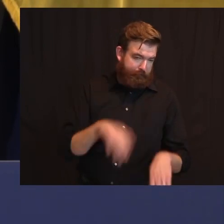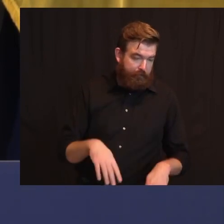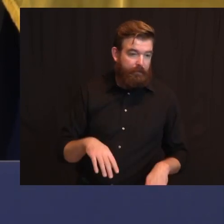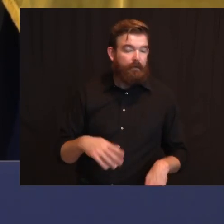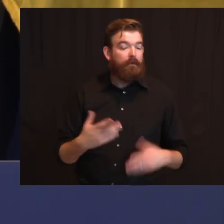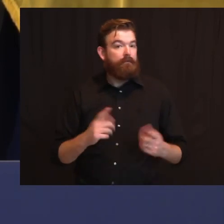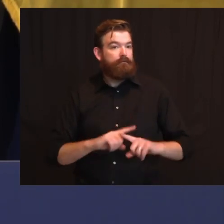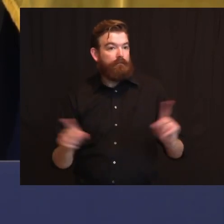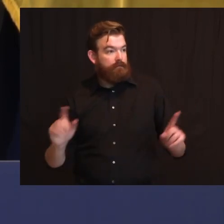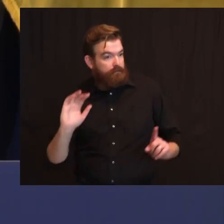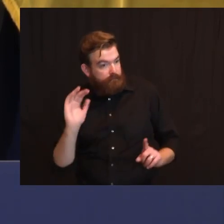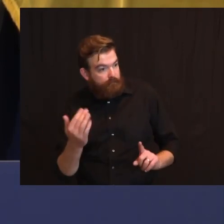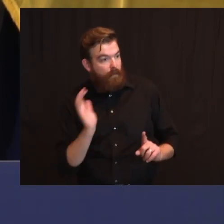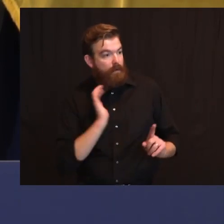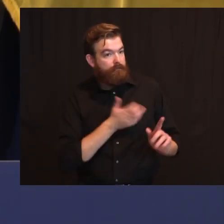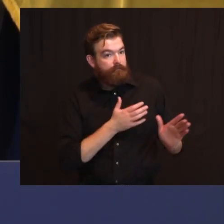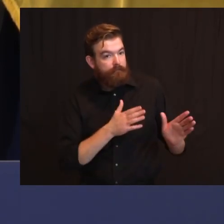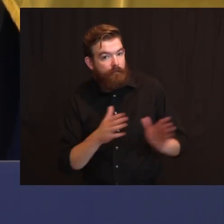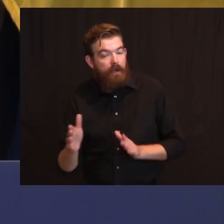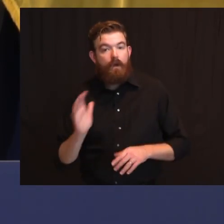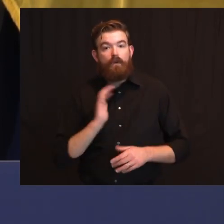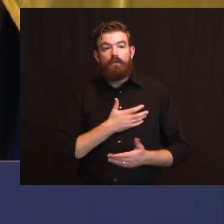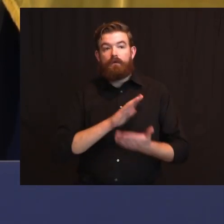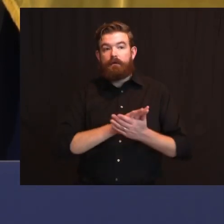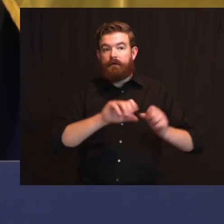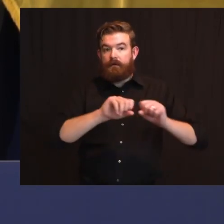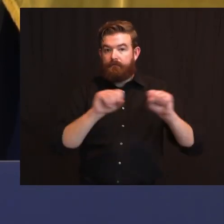they're taking the actions that they're prescribed to do.